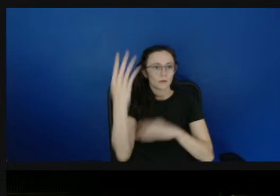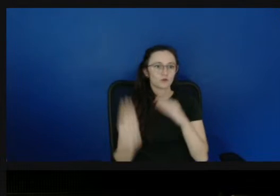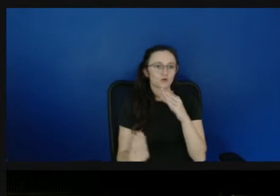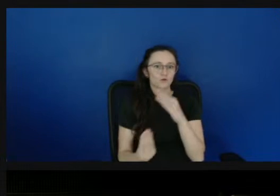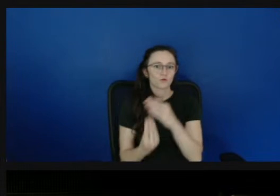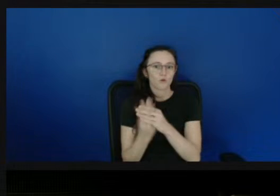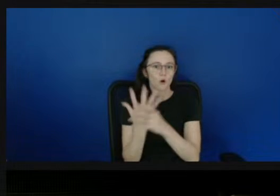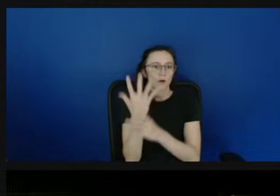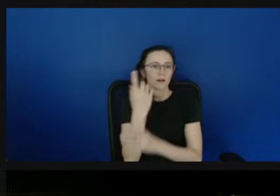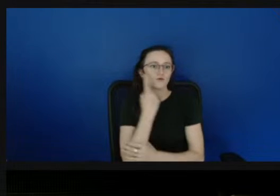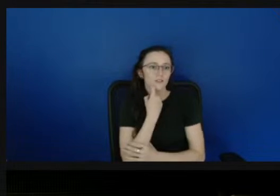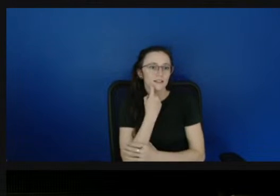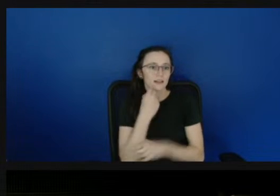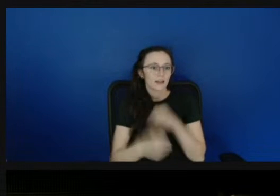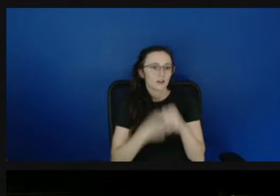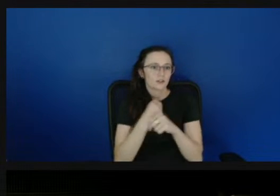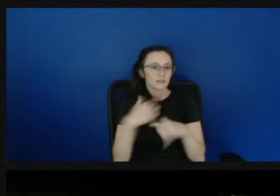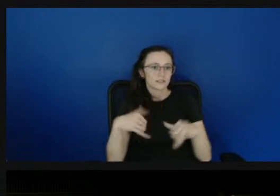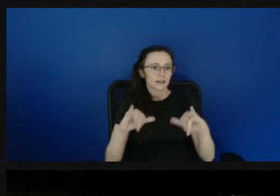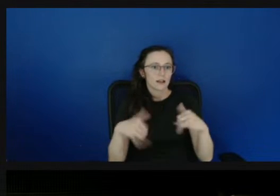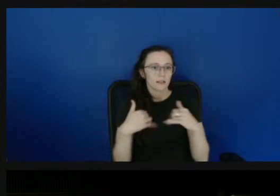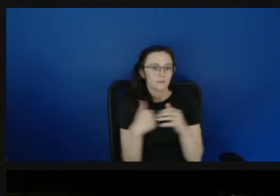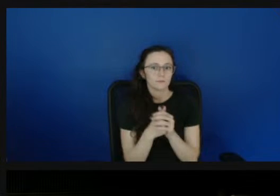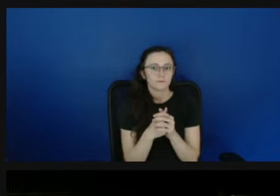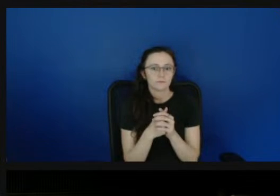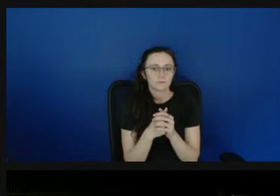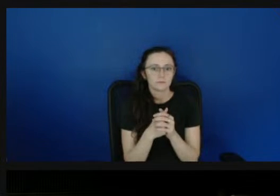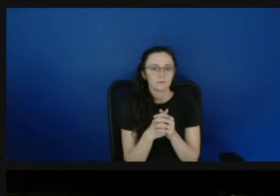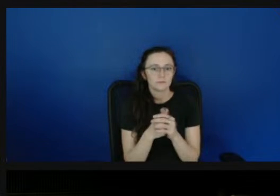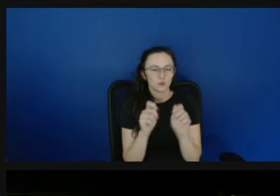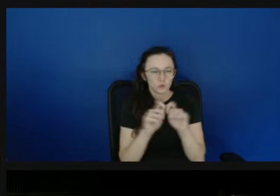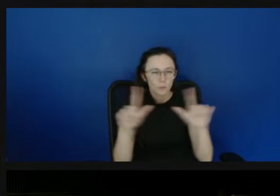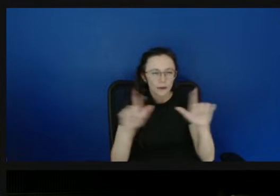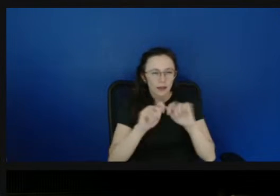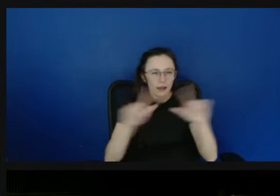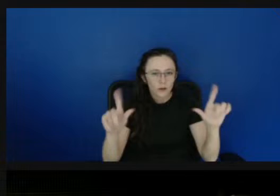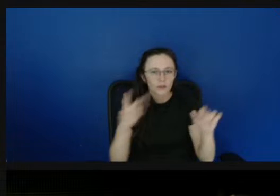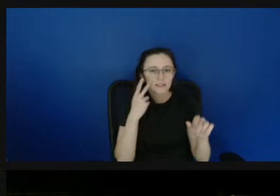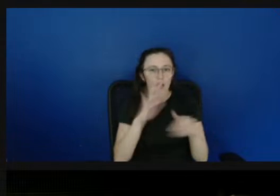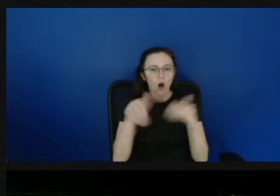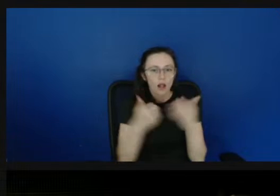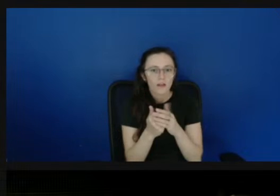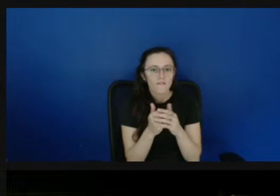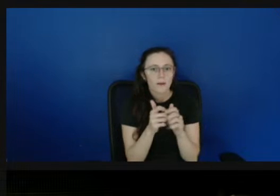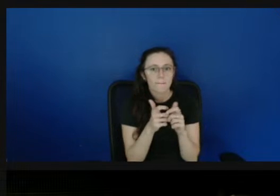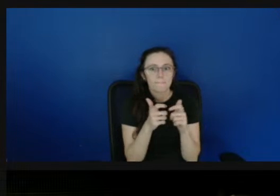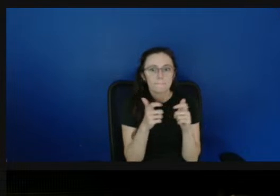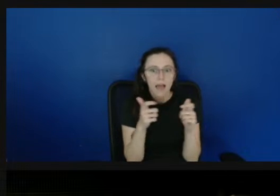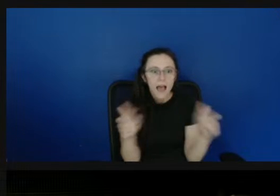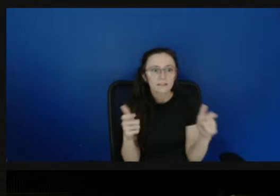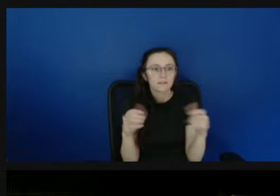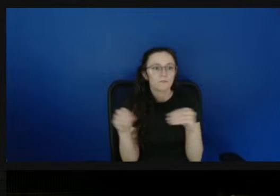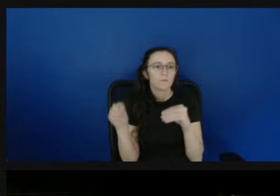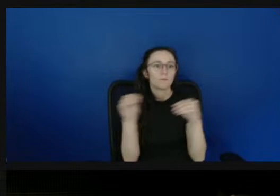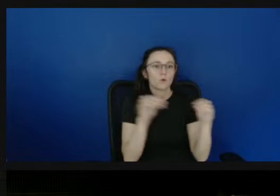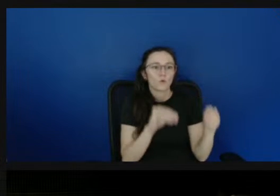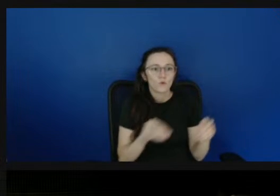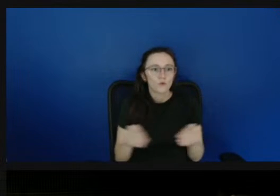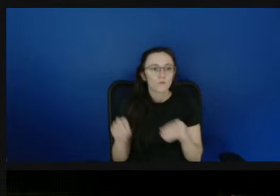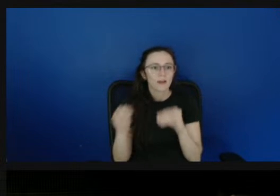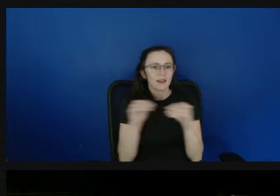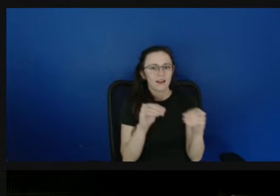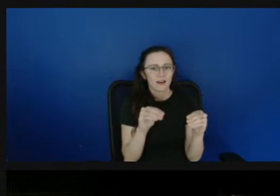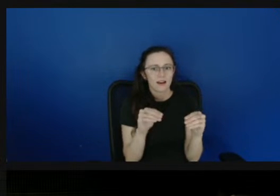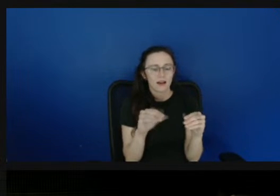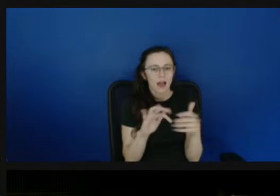still. And zooming in, you can see all the massive movement and how turbulent